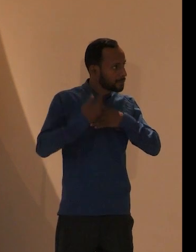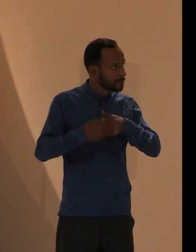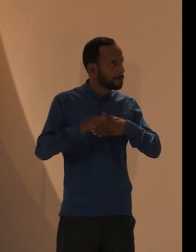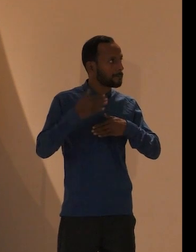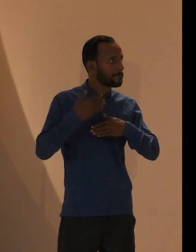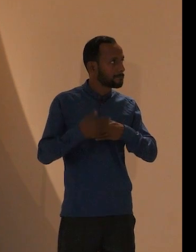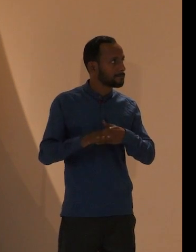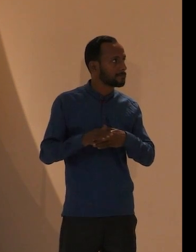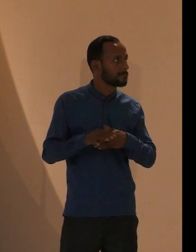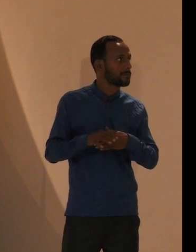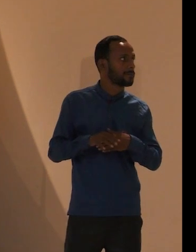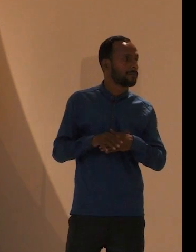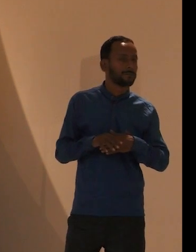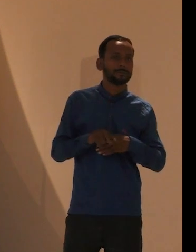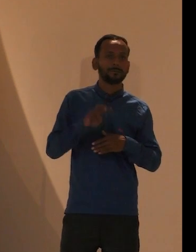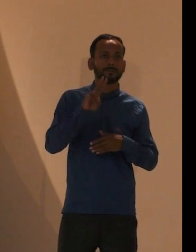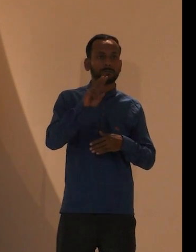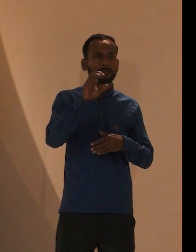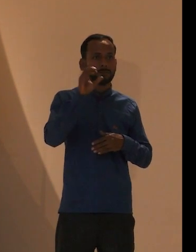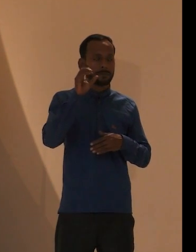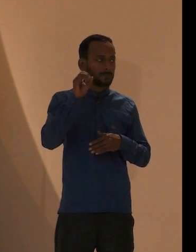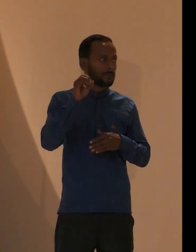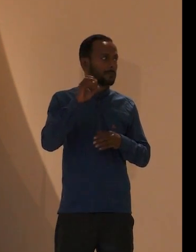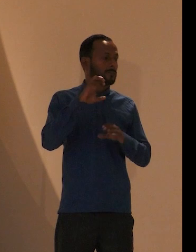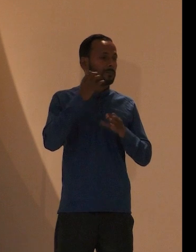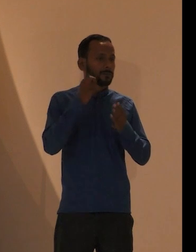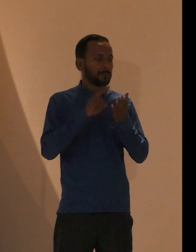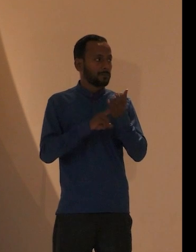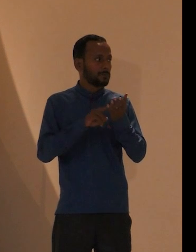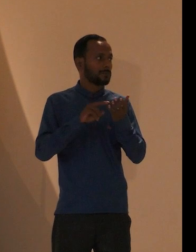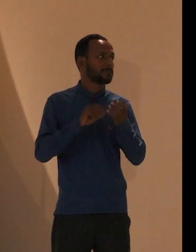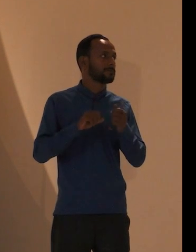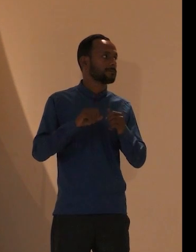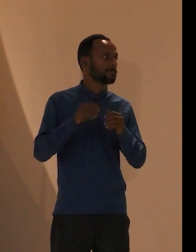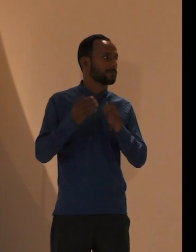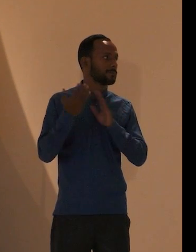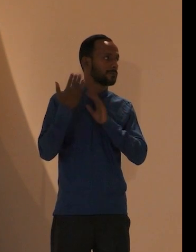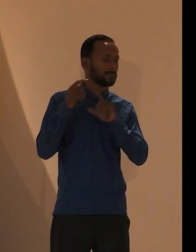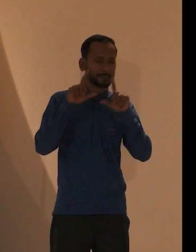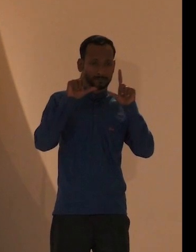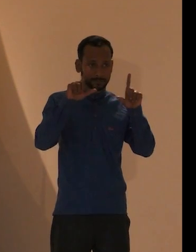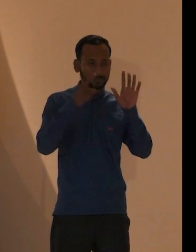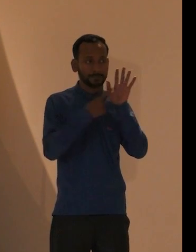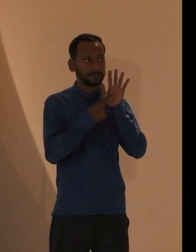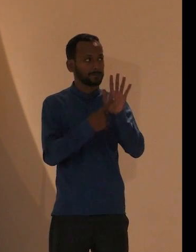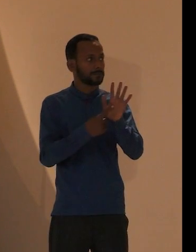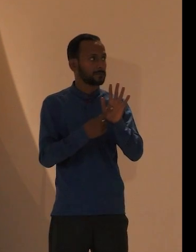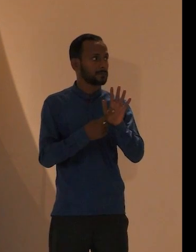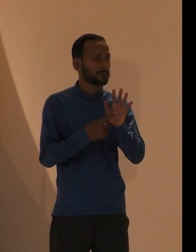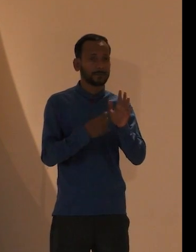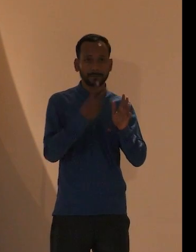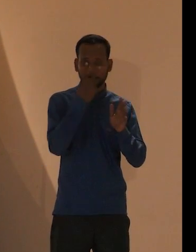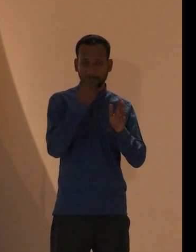the 20th century, the old imperial display of the great men theory and of the